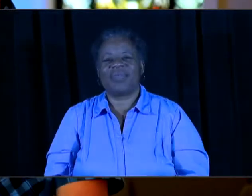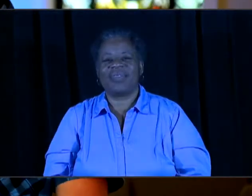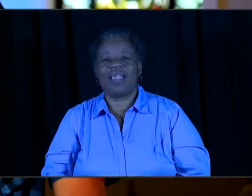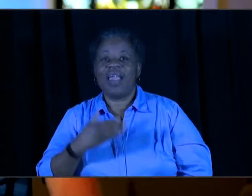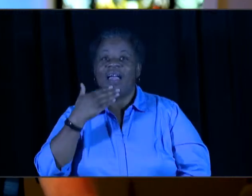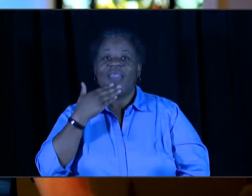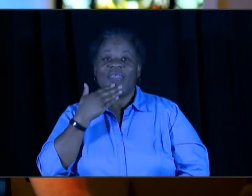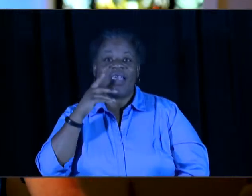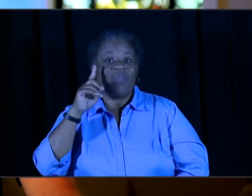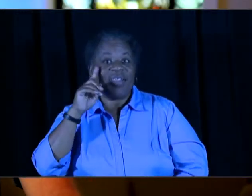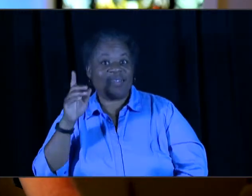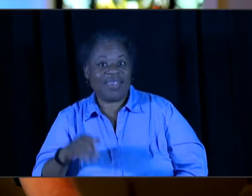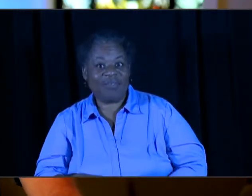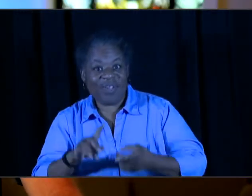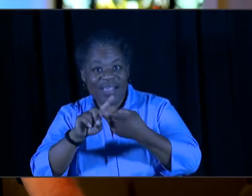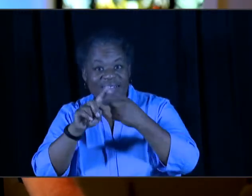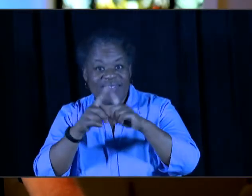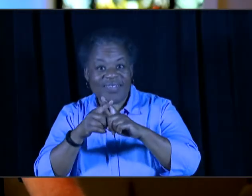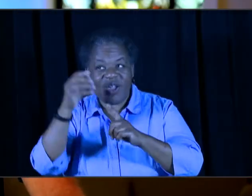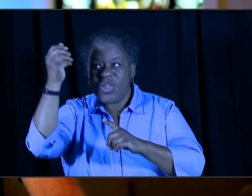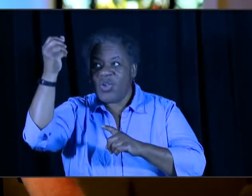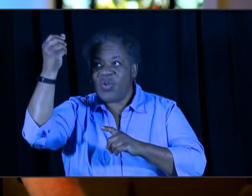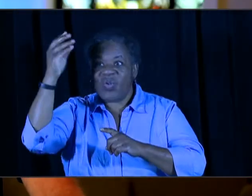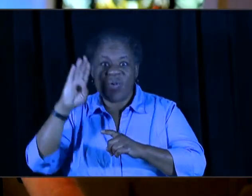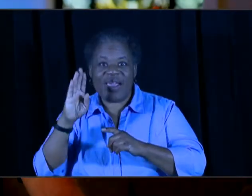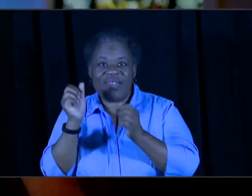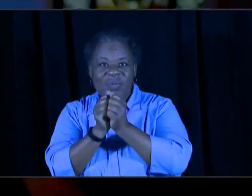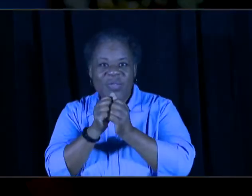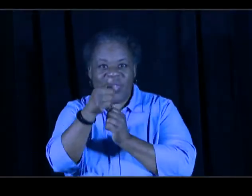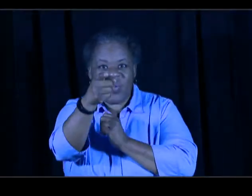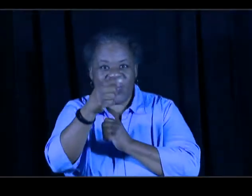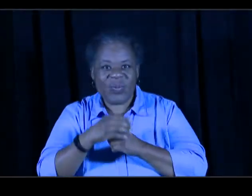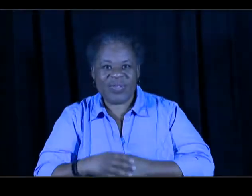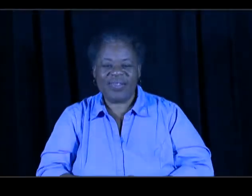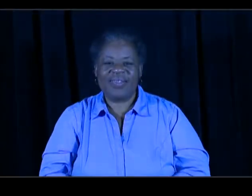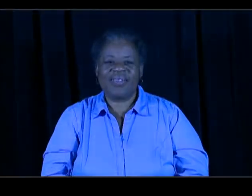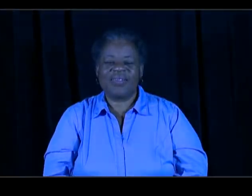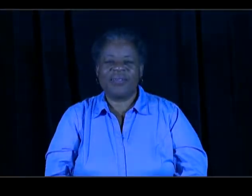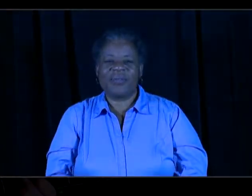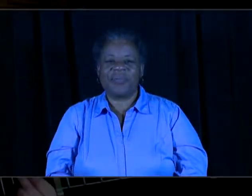Thanks for listening, friends. Grace be with you.